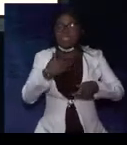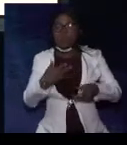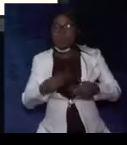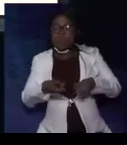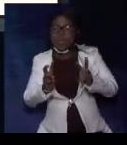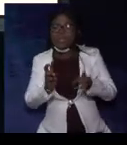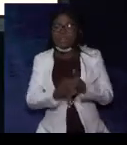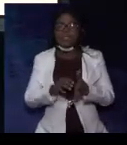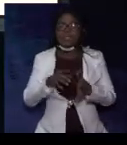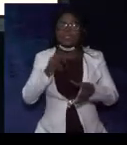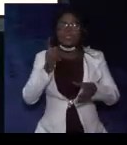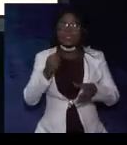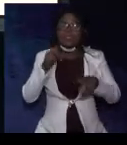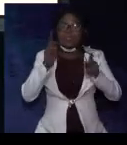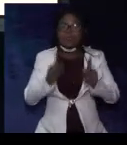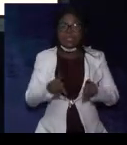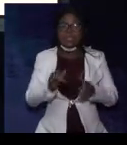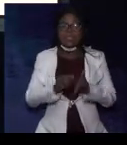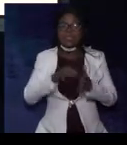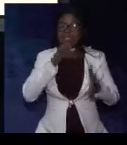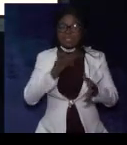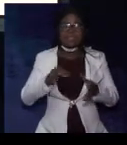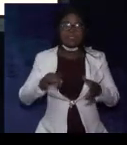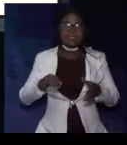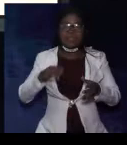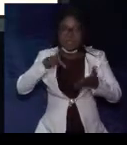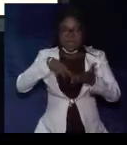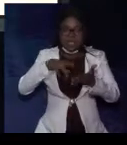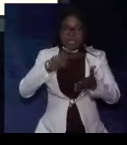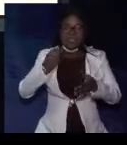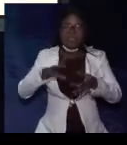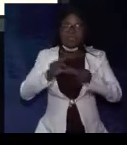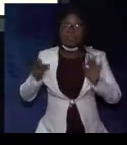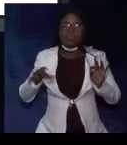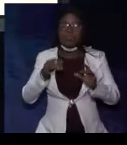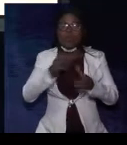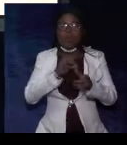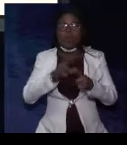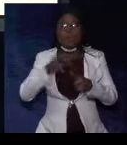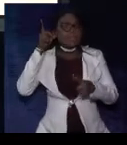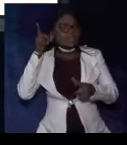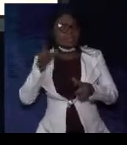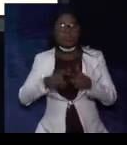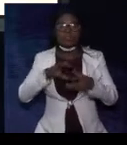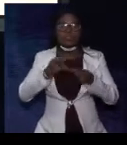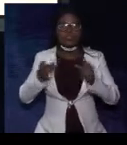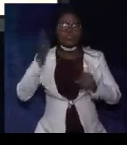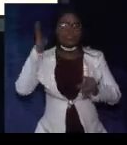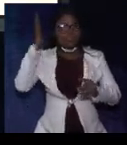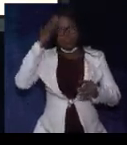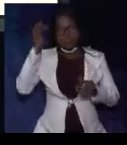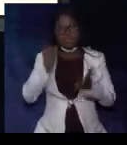that place should look like. That is the setting. Good.